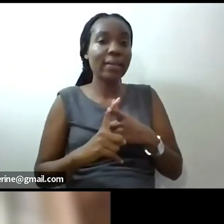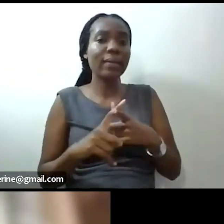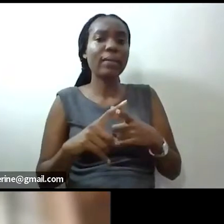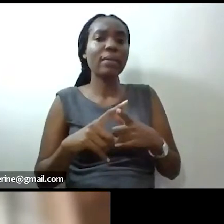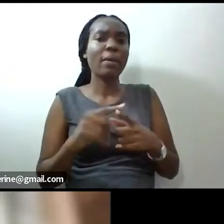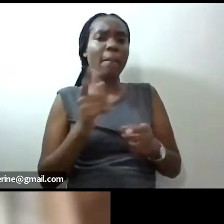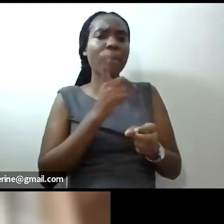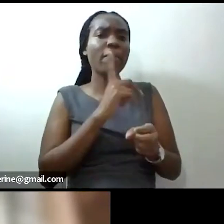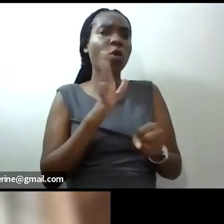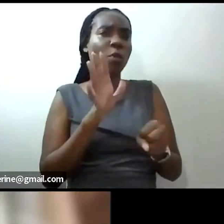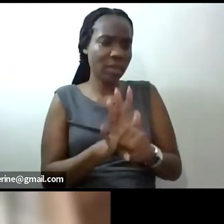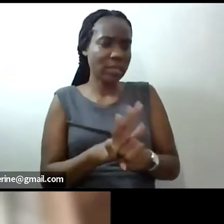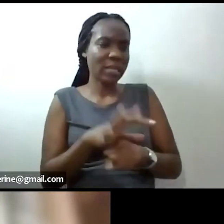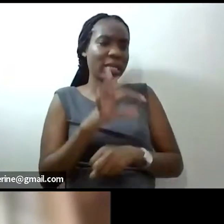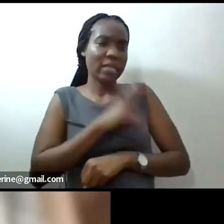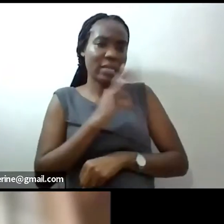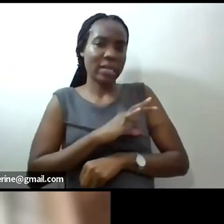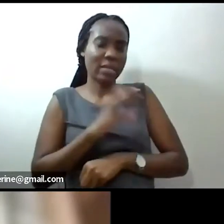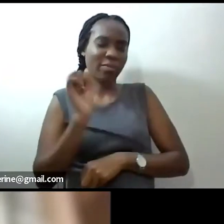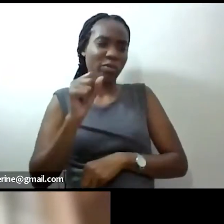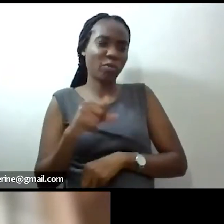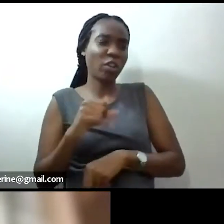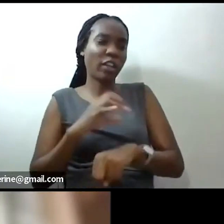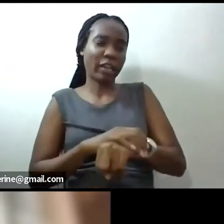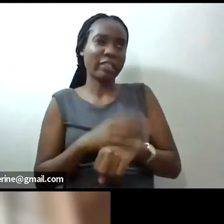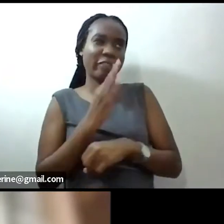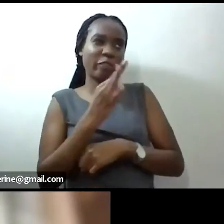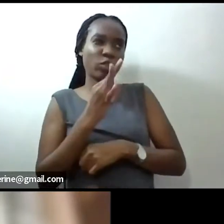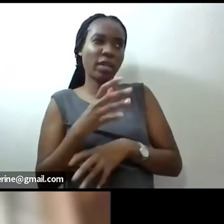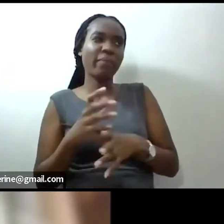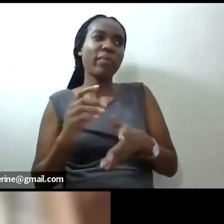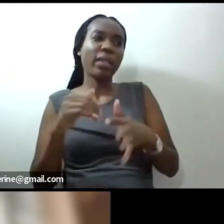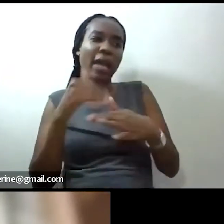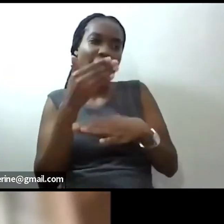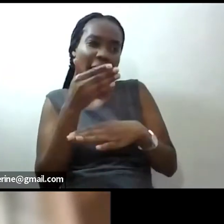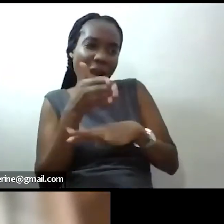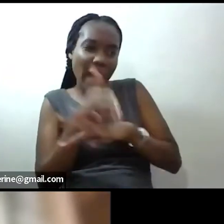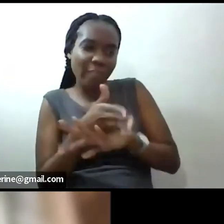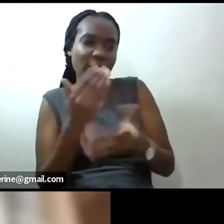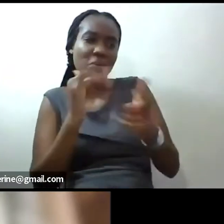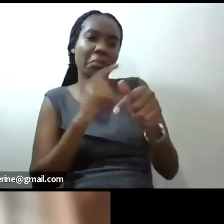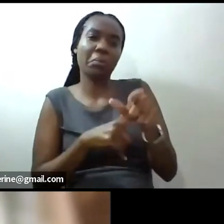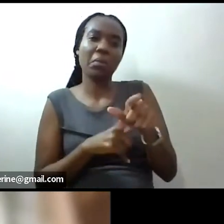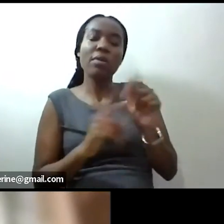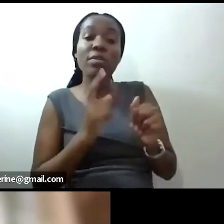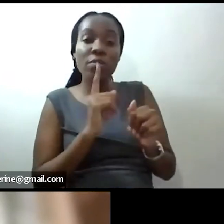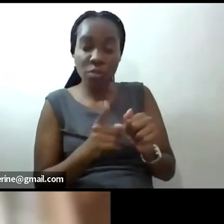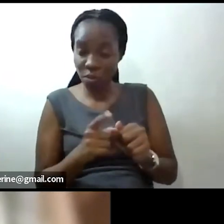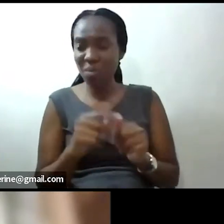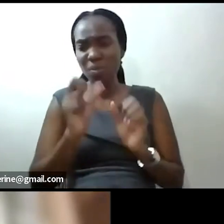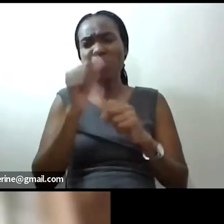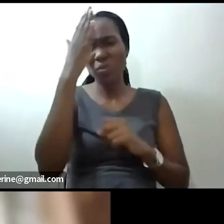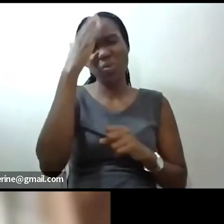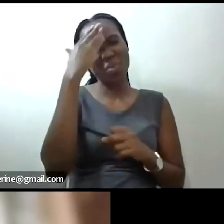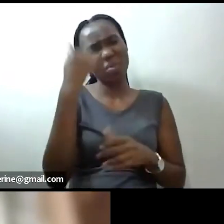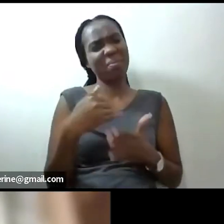on agreed periods. The payments of these fixed income securities, they are known in advance, or you agree in